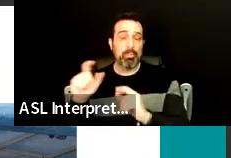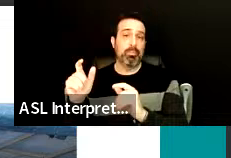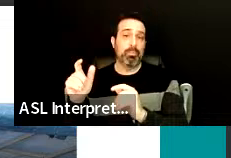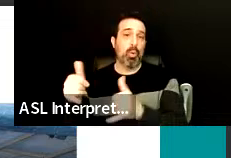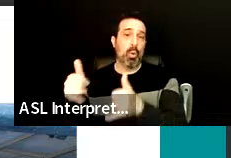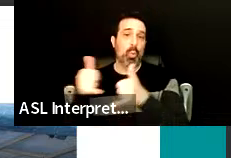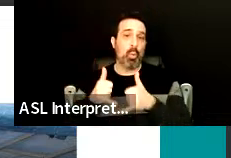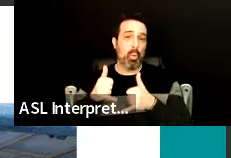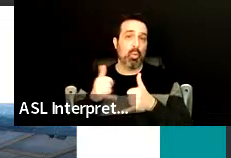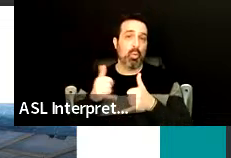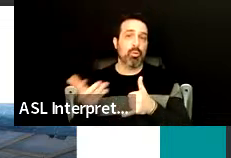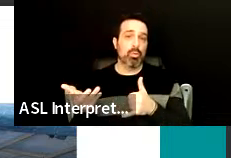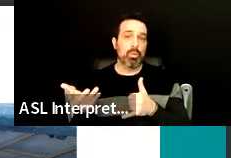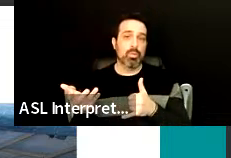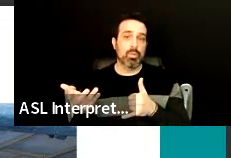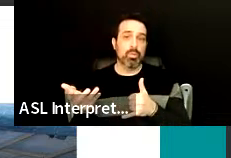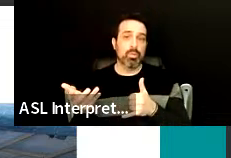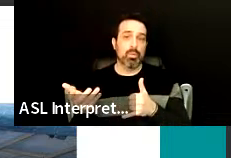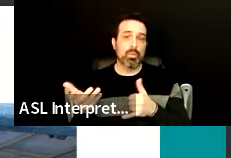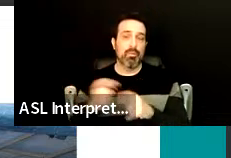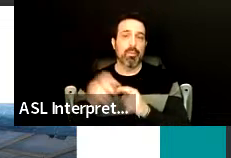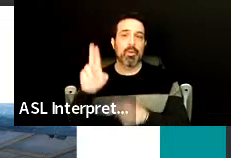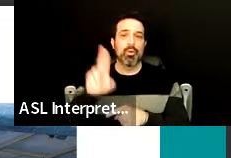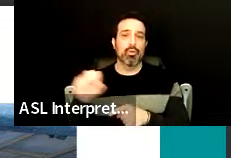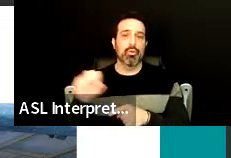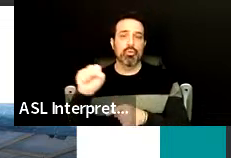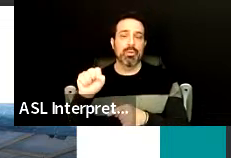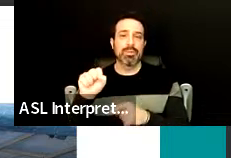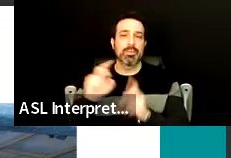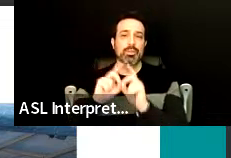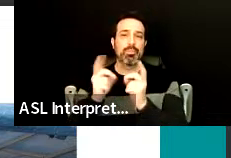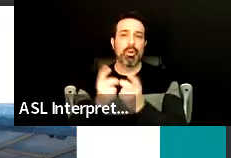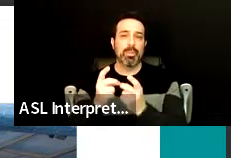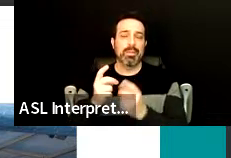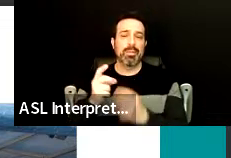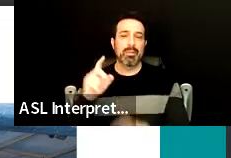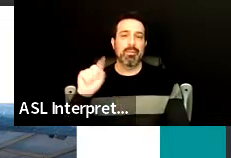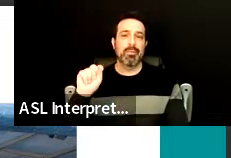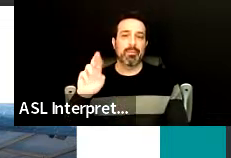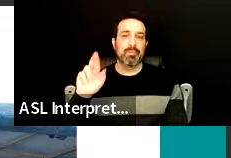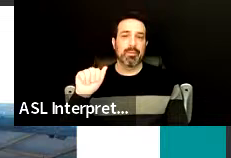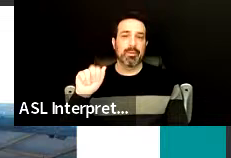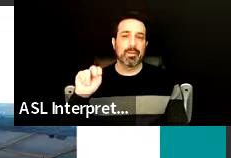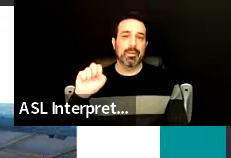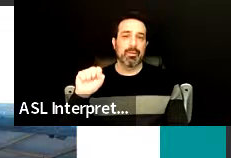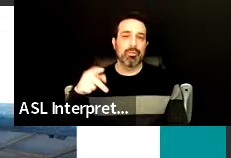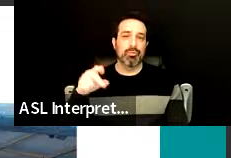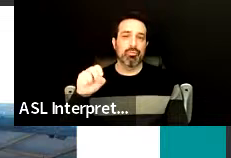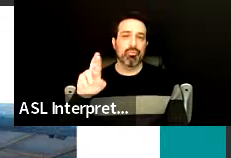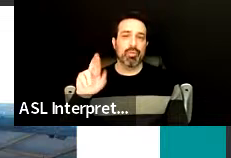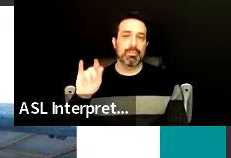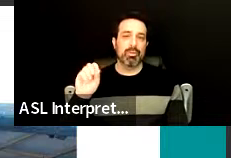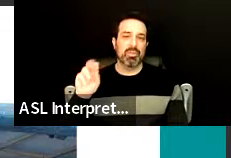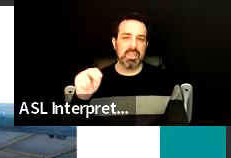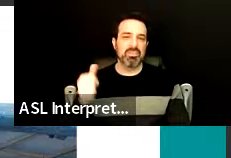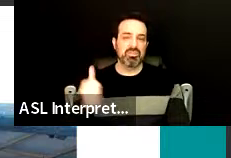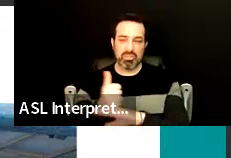from the U.S. Department of Transportation. So we also had